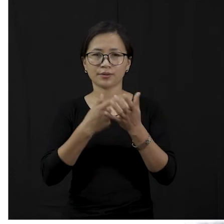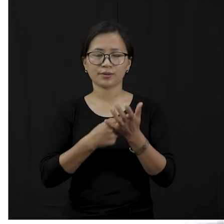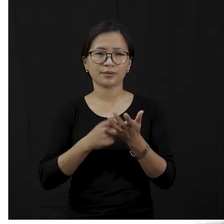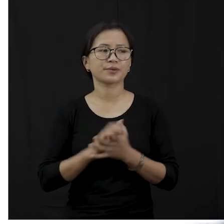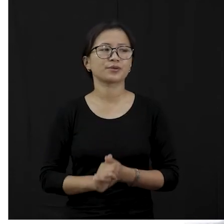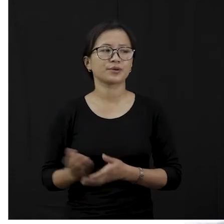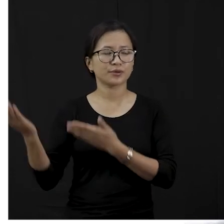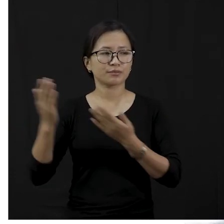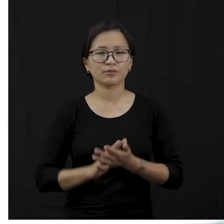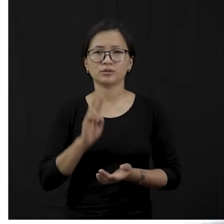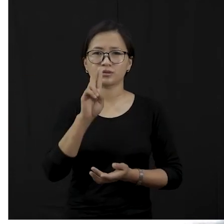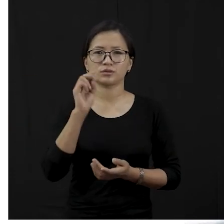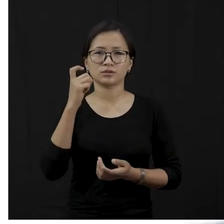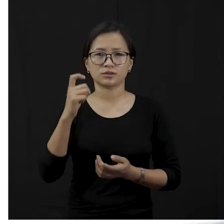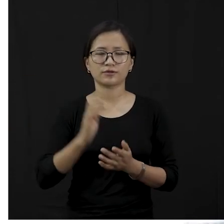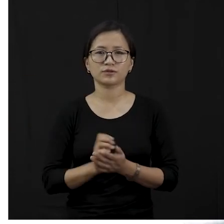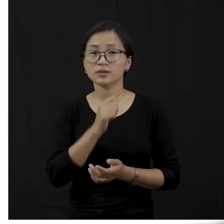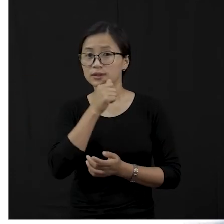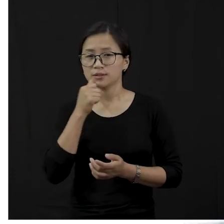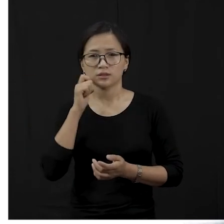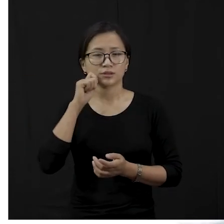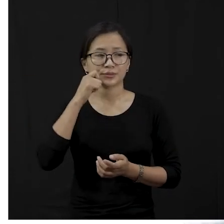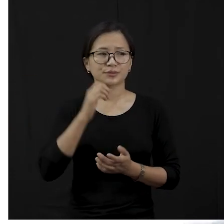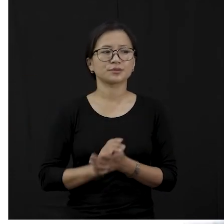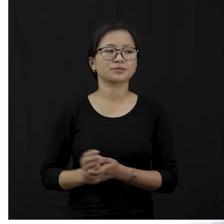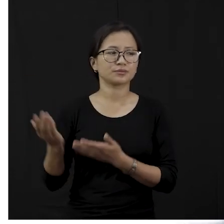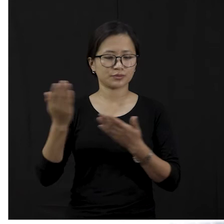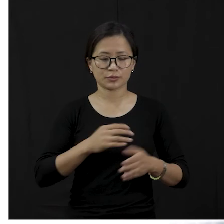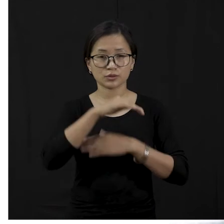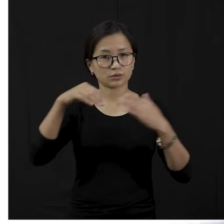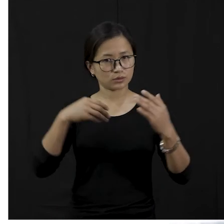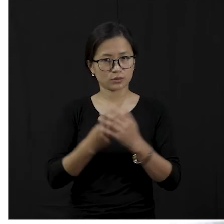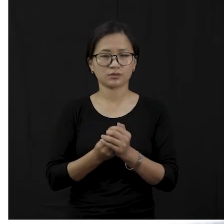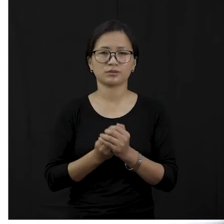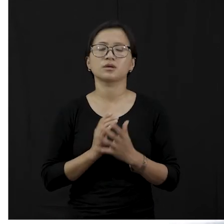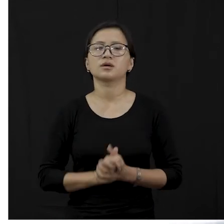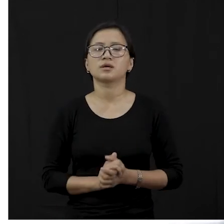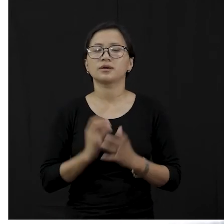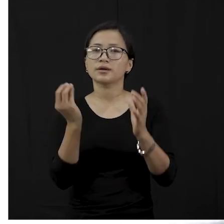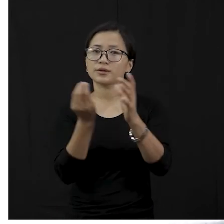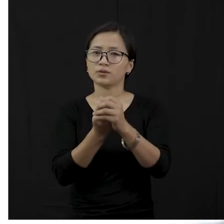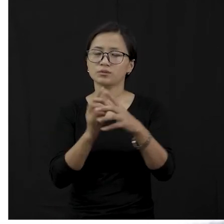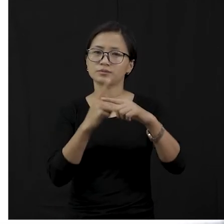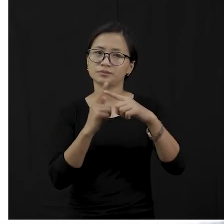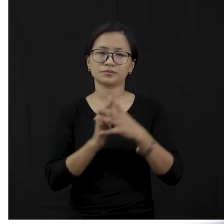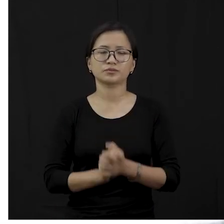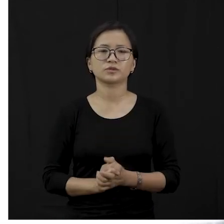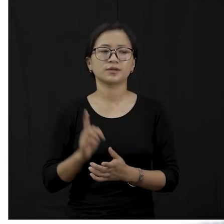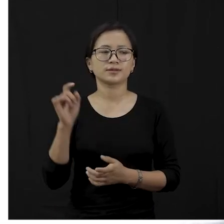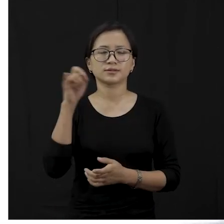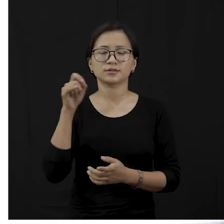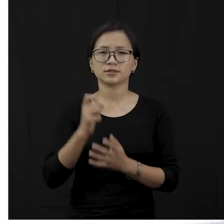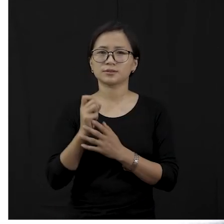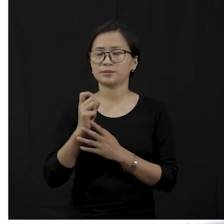Yes, we are going to find the total number of sweets. For that, we are going to add 26 and 27. 6 plus 7